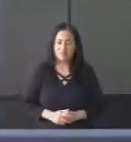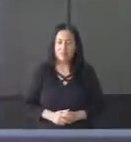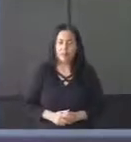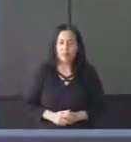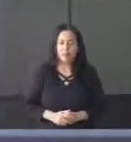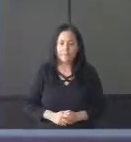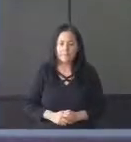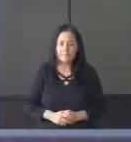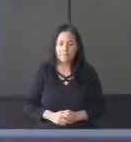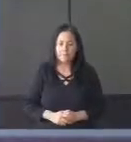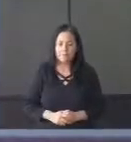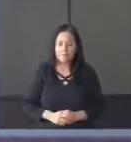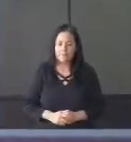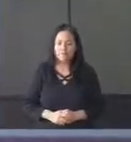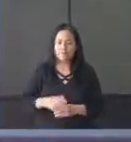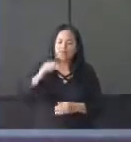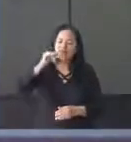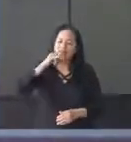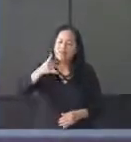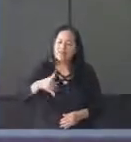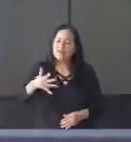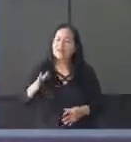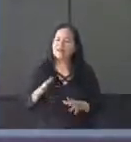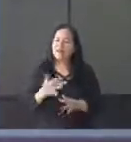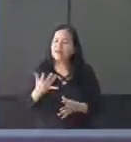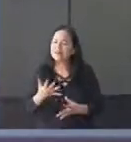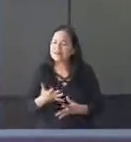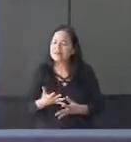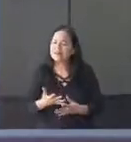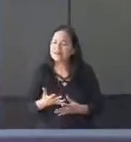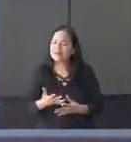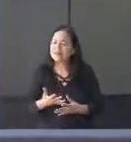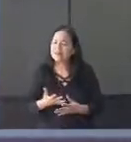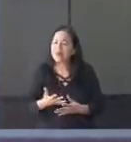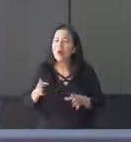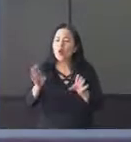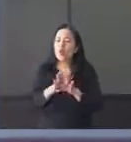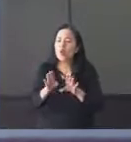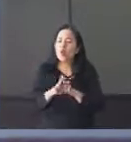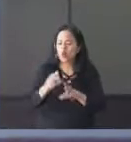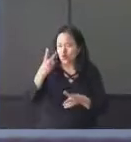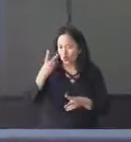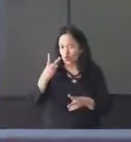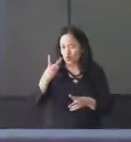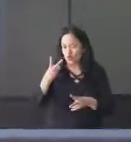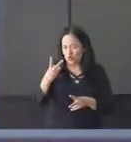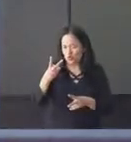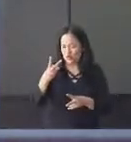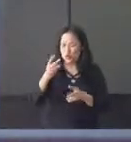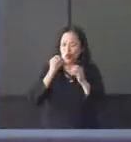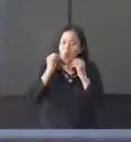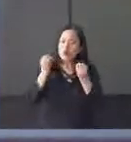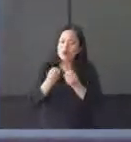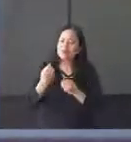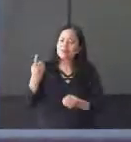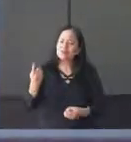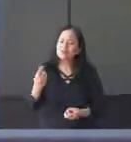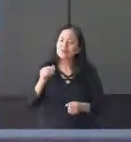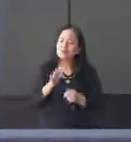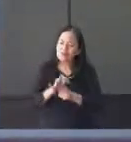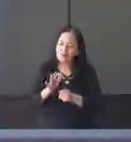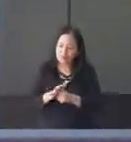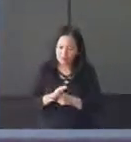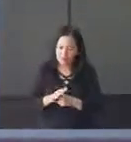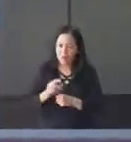Italy, this was a reality thanks to two presentations that we organized with the support of